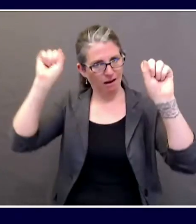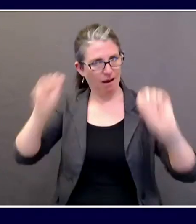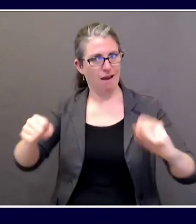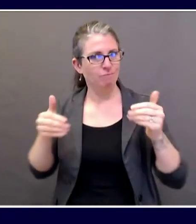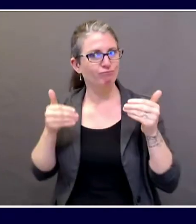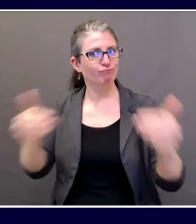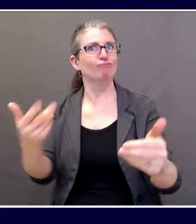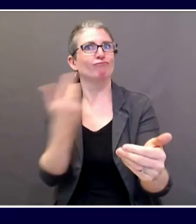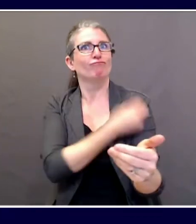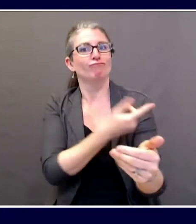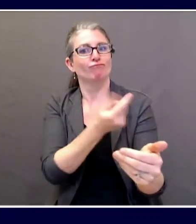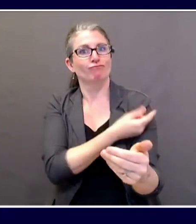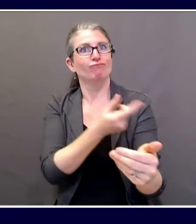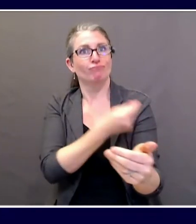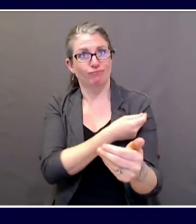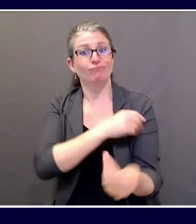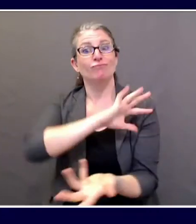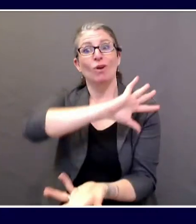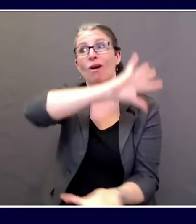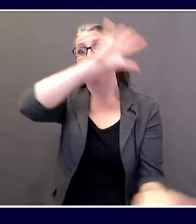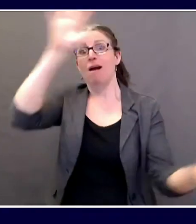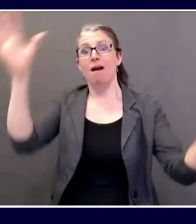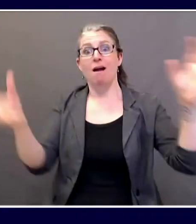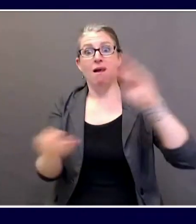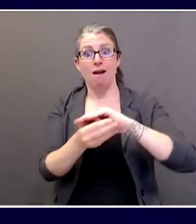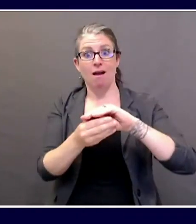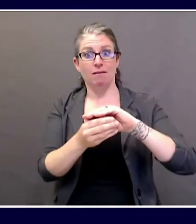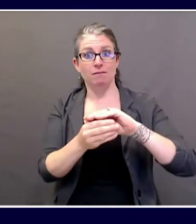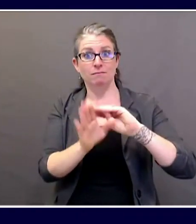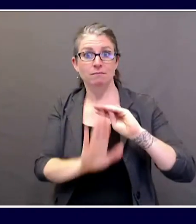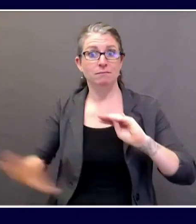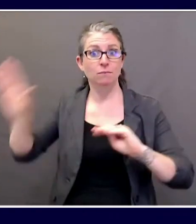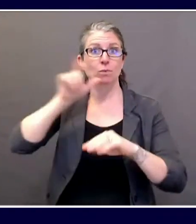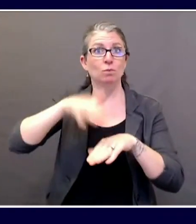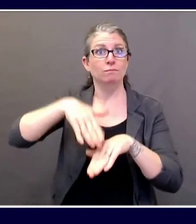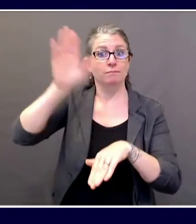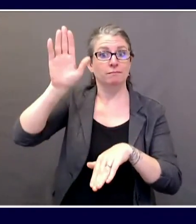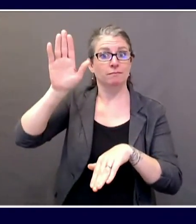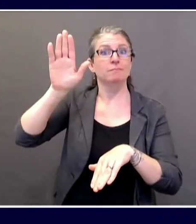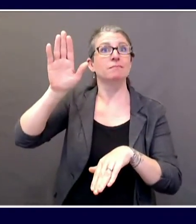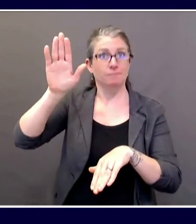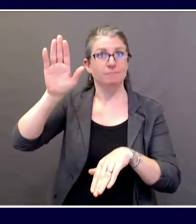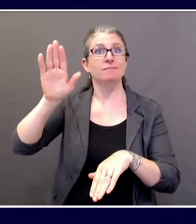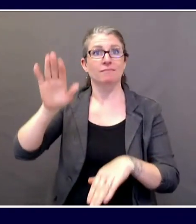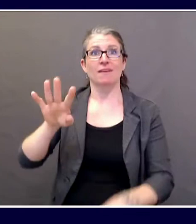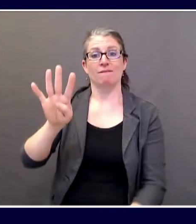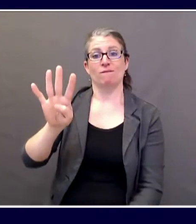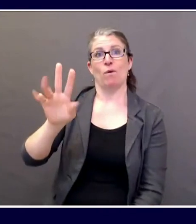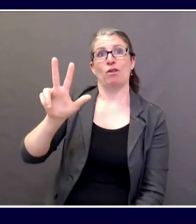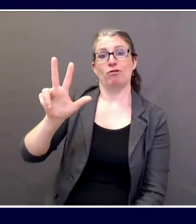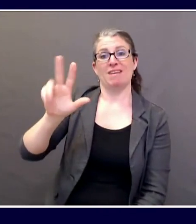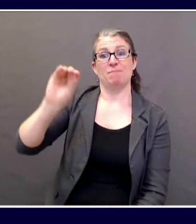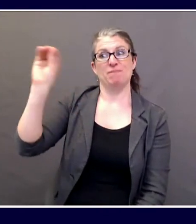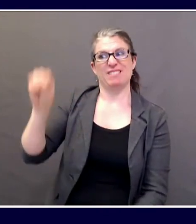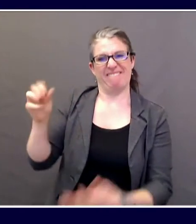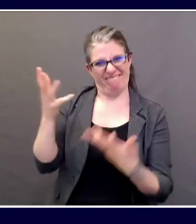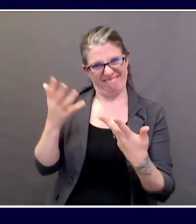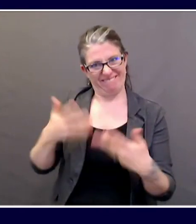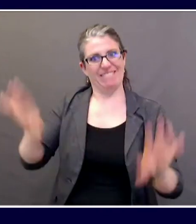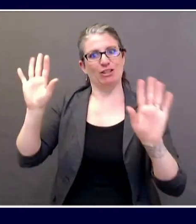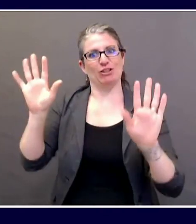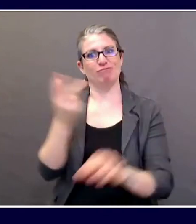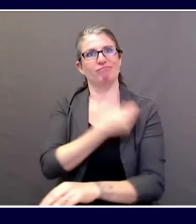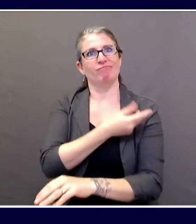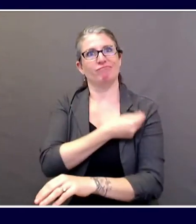or older. Of that age cohort, 43% of those folks have gotten at least their